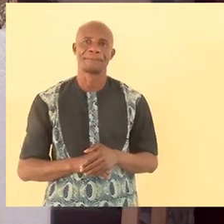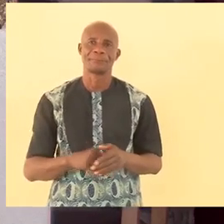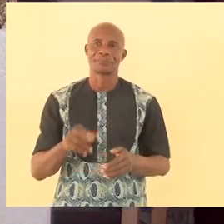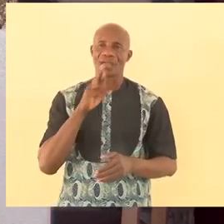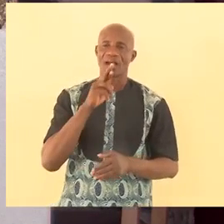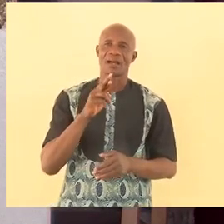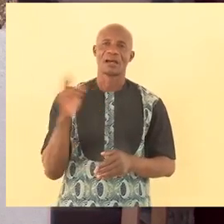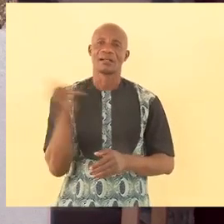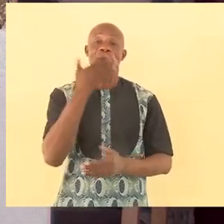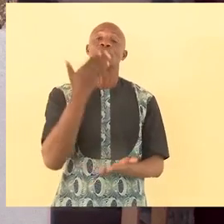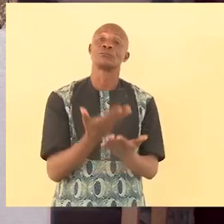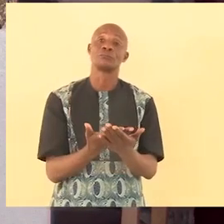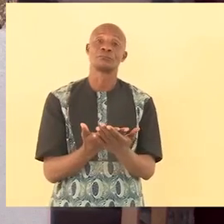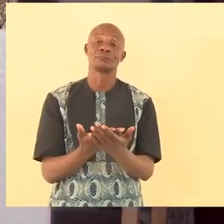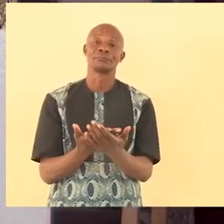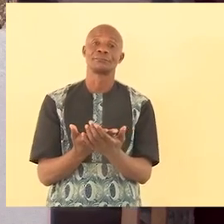Are they good?